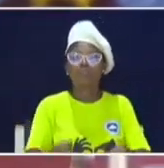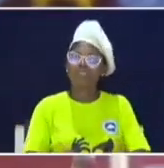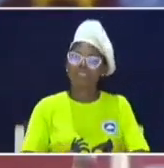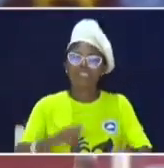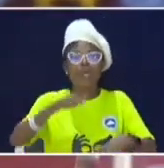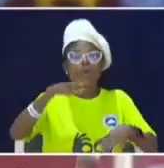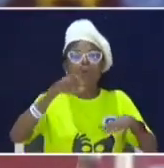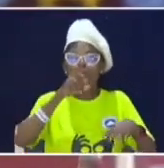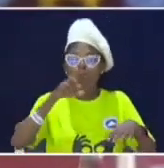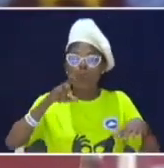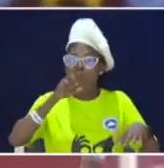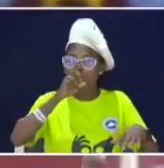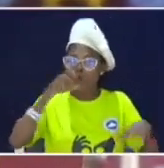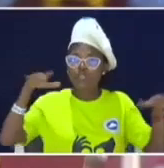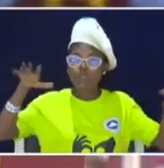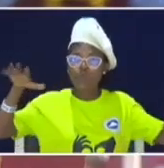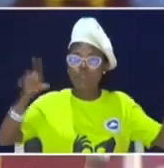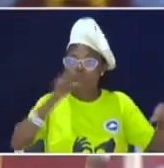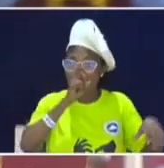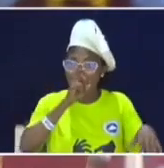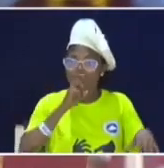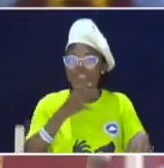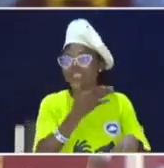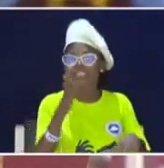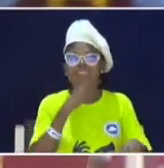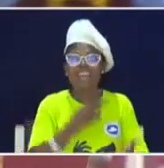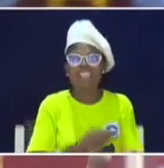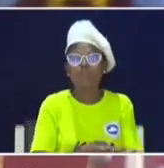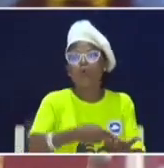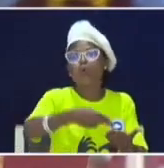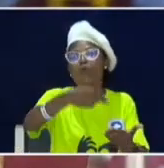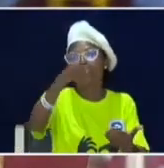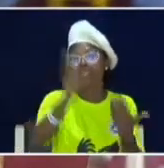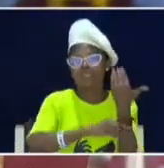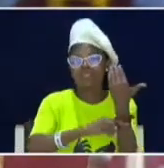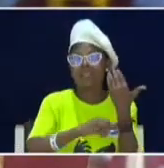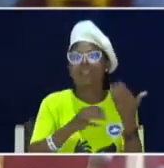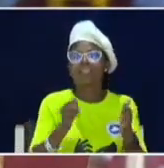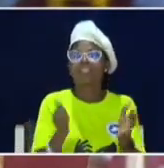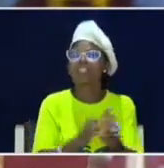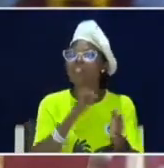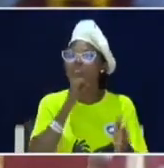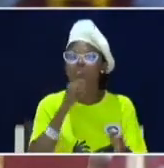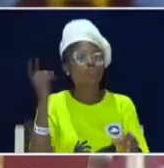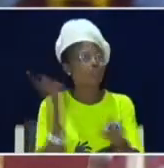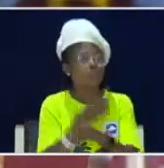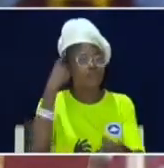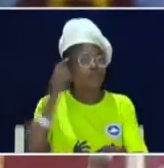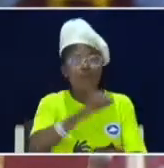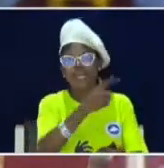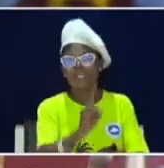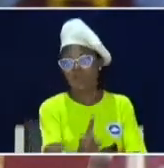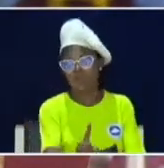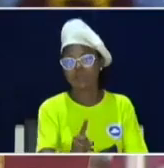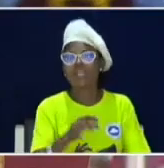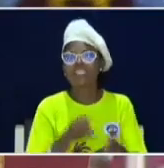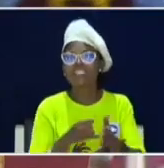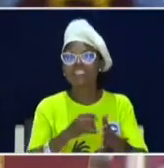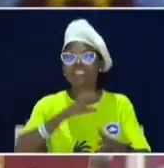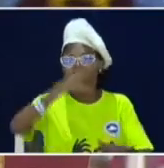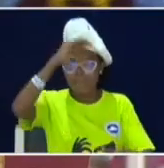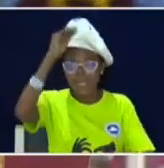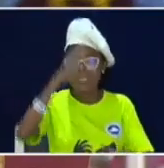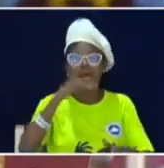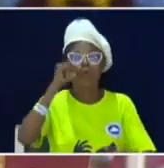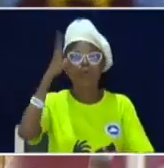holiness. The wings of eagle is not contaminated. It's not just for anybody. It's for men and women who are